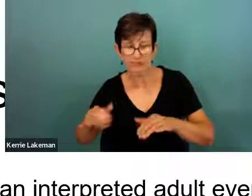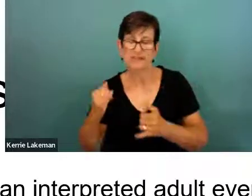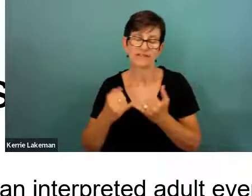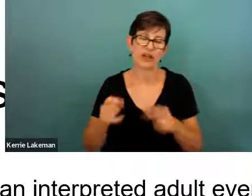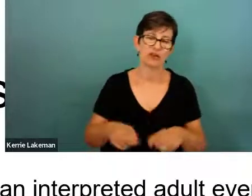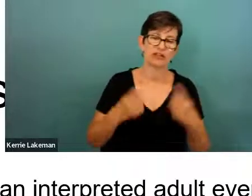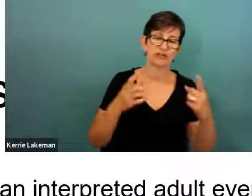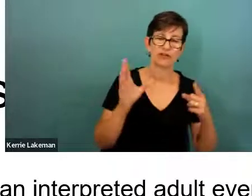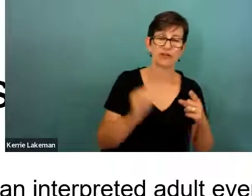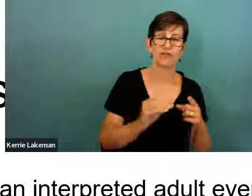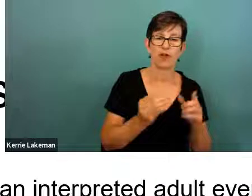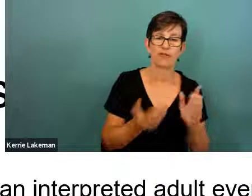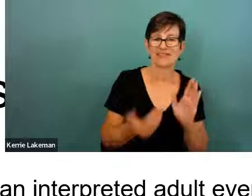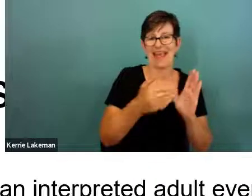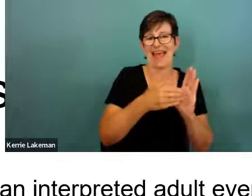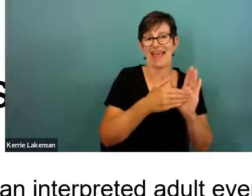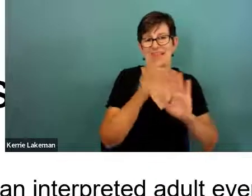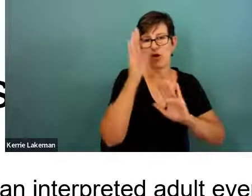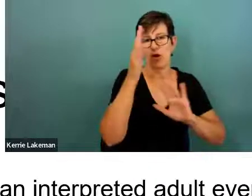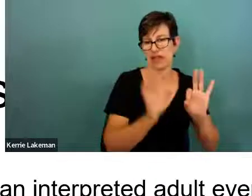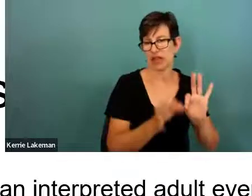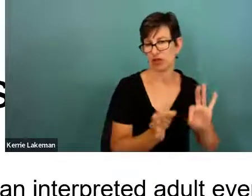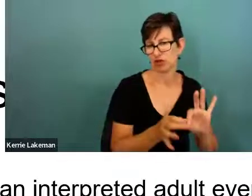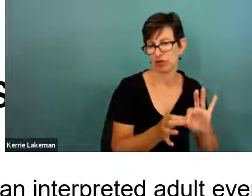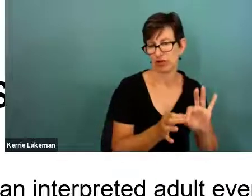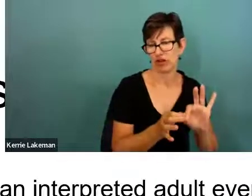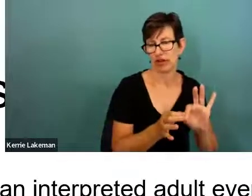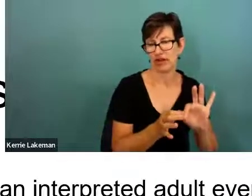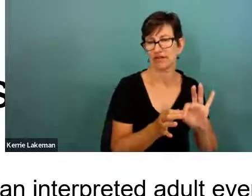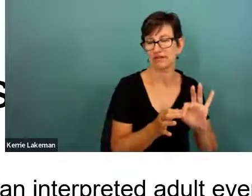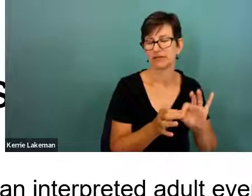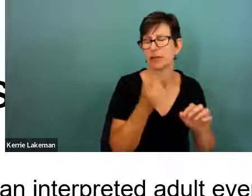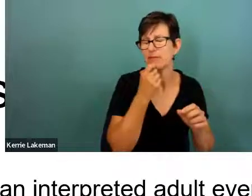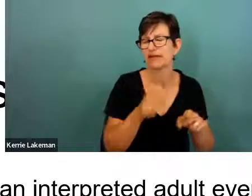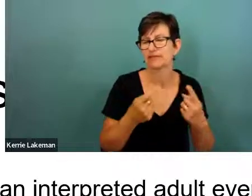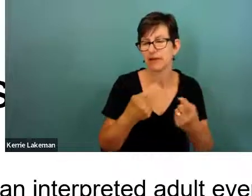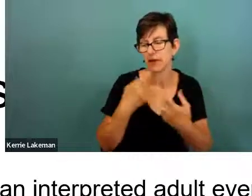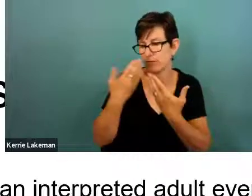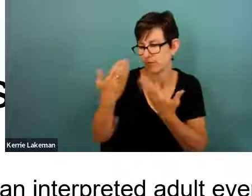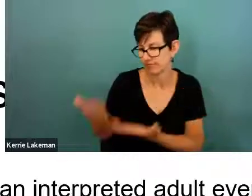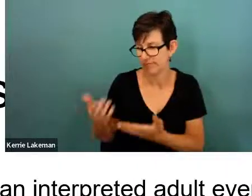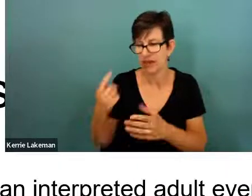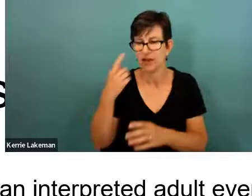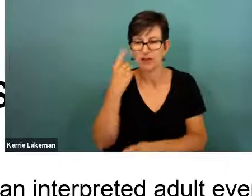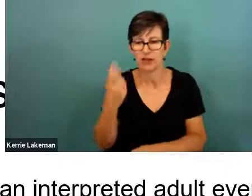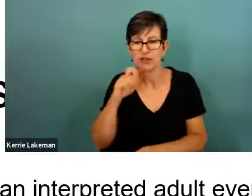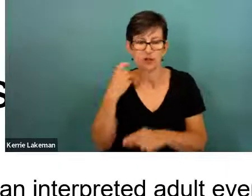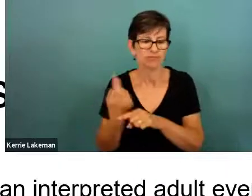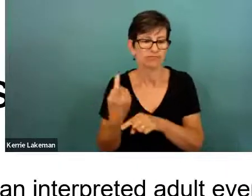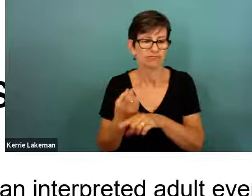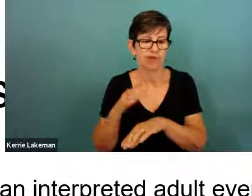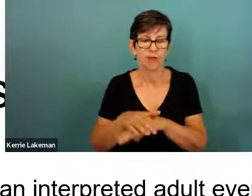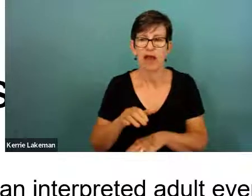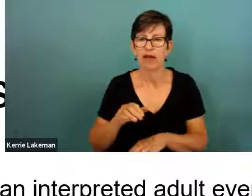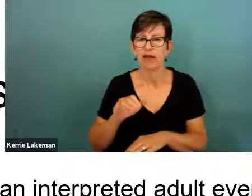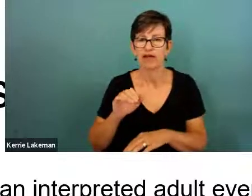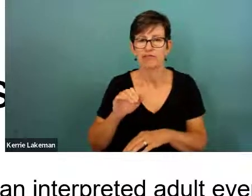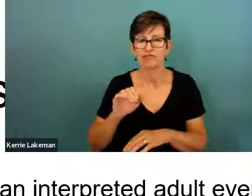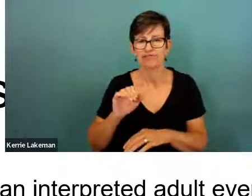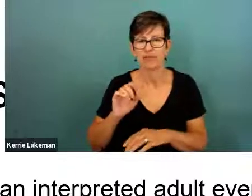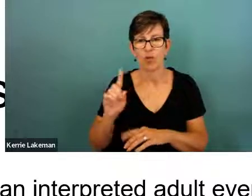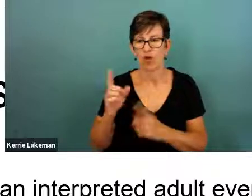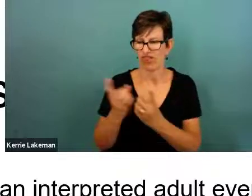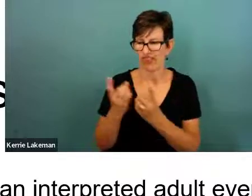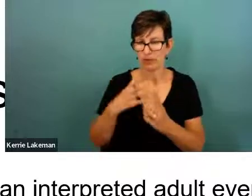different, from adding Auslan interpreting to an event. So I'll hand over to Kate, who'll talk us through the things that need to